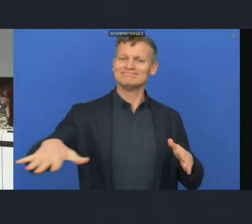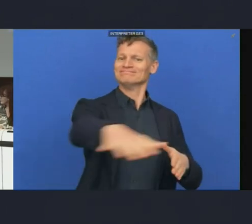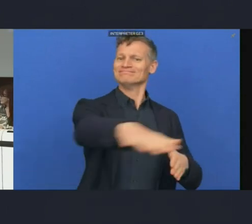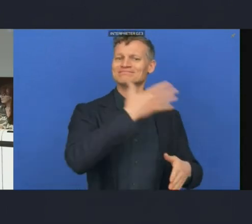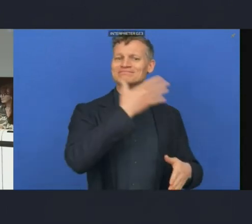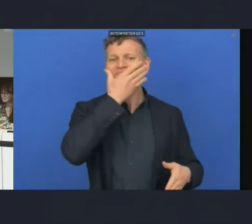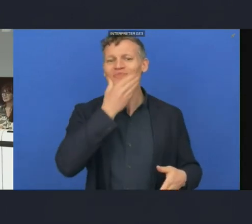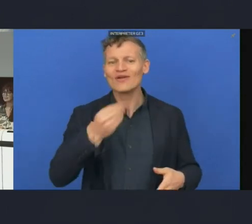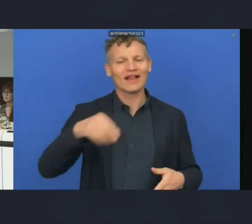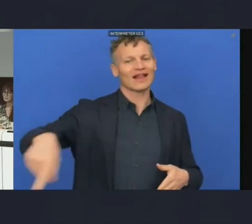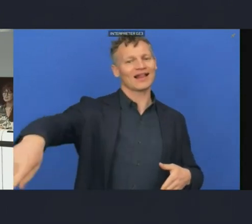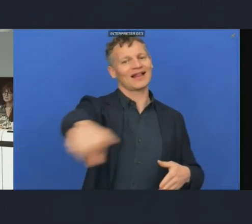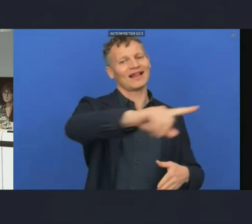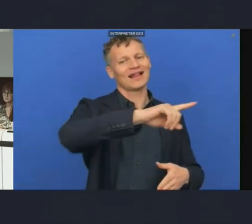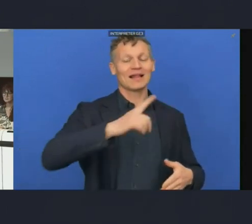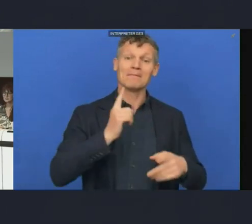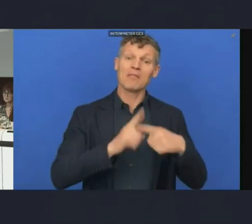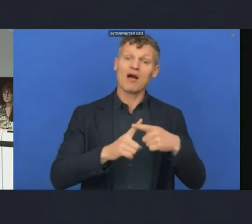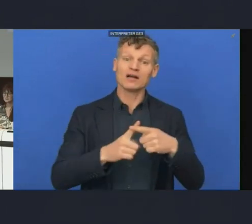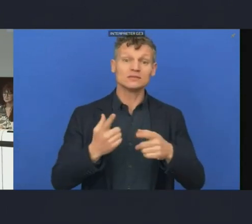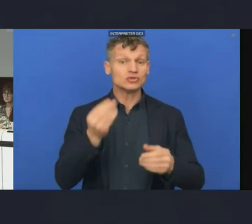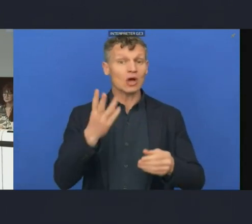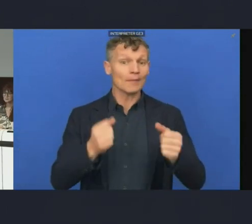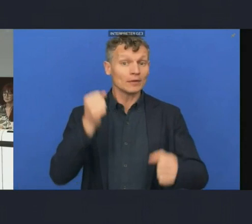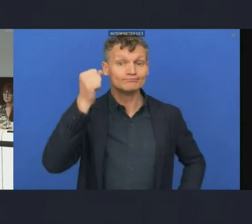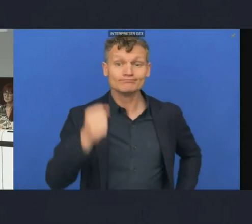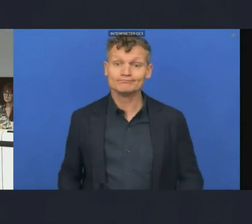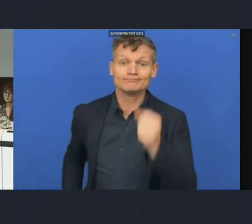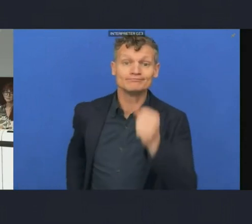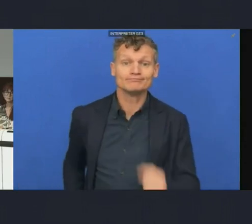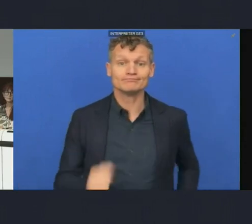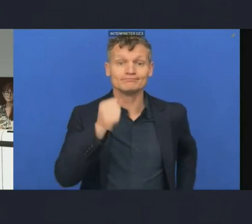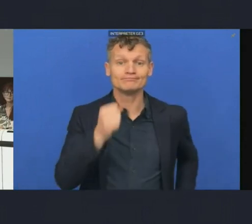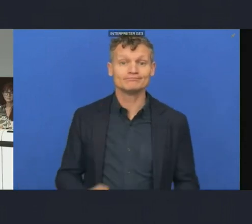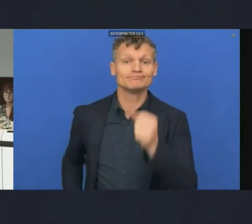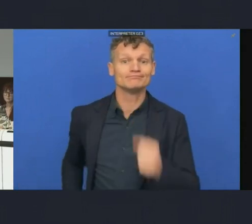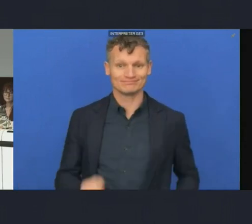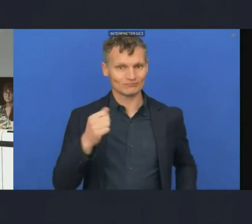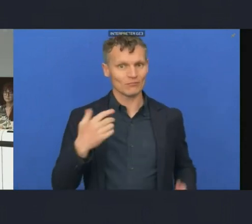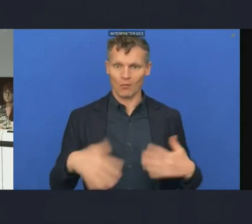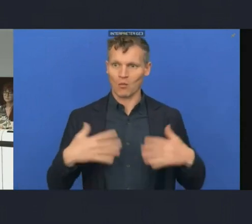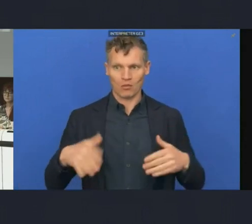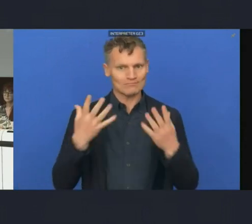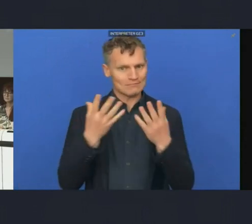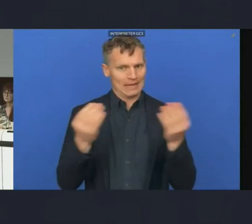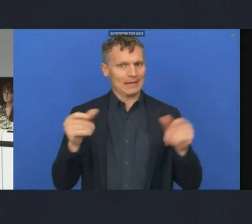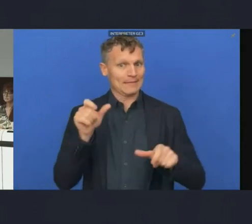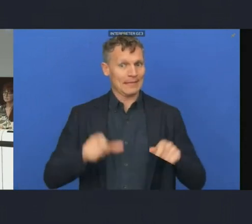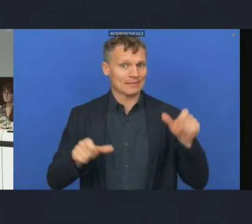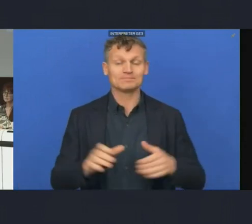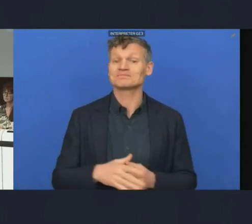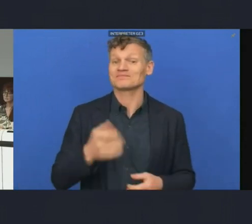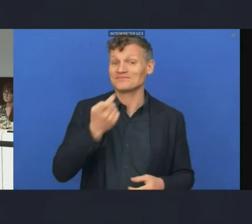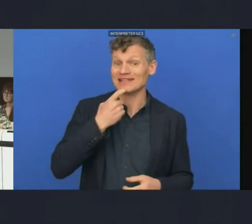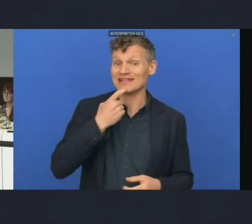so it seems to be very popular. So the role of the state and our ministry in Finland is mainly to create